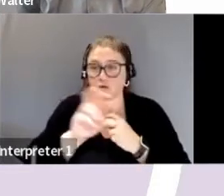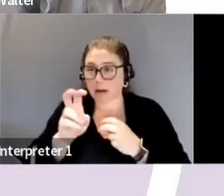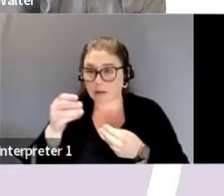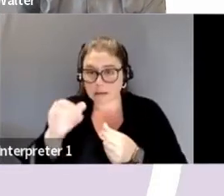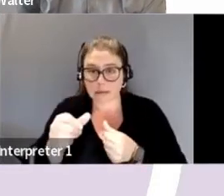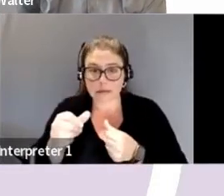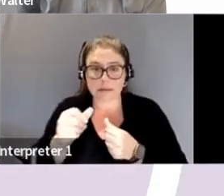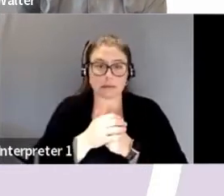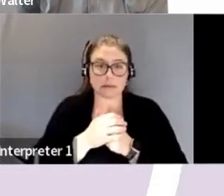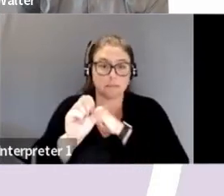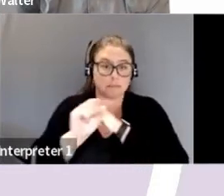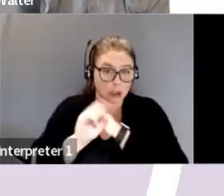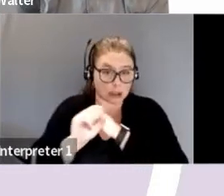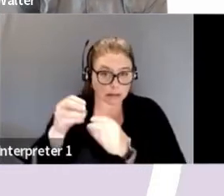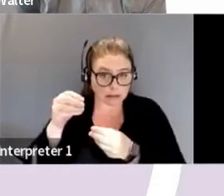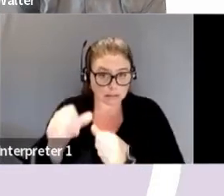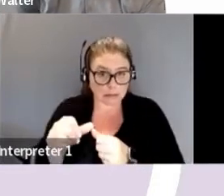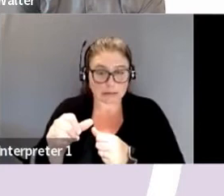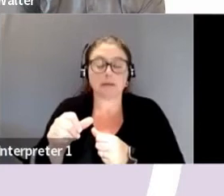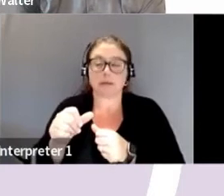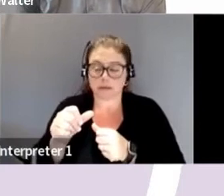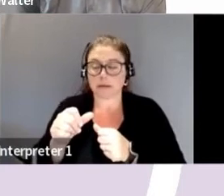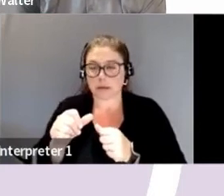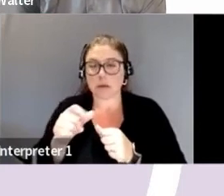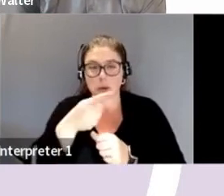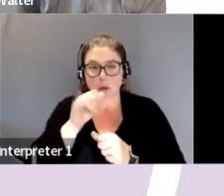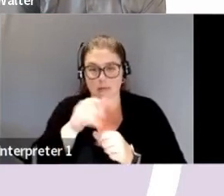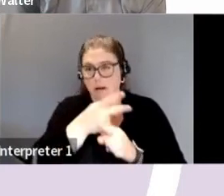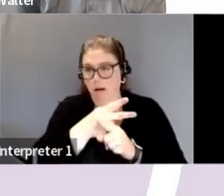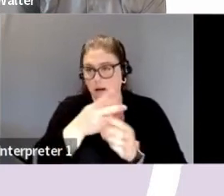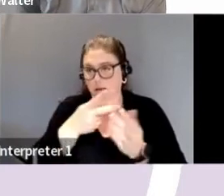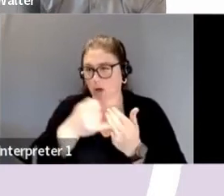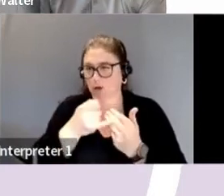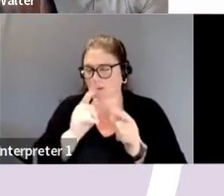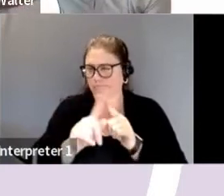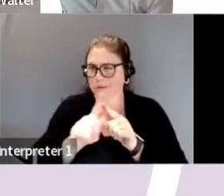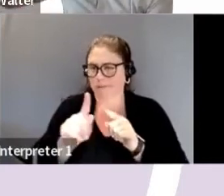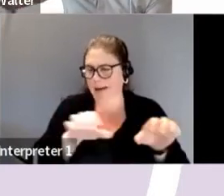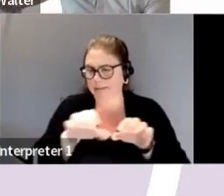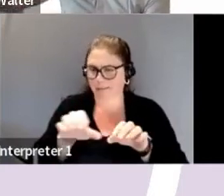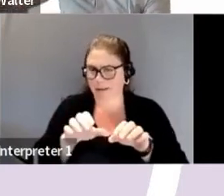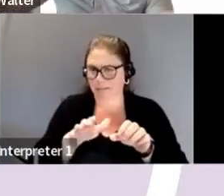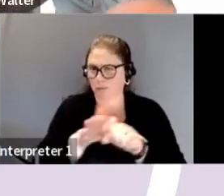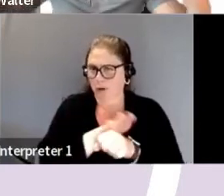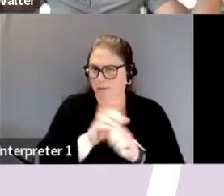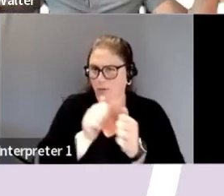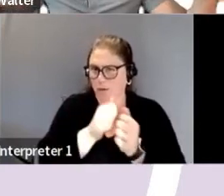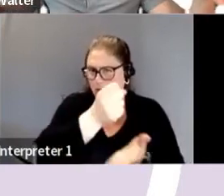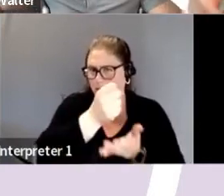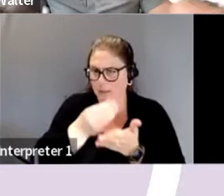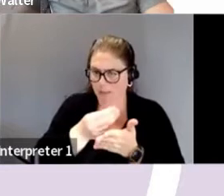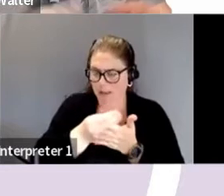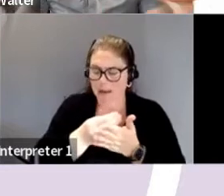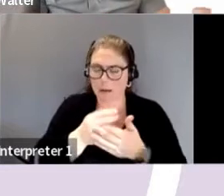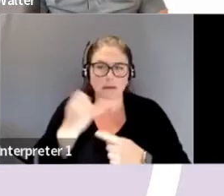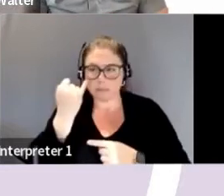like that will cover, multiple project activities. But if you're looking at like, you've got an R&D project and you've got a hiring